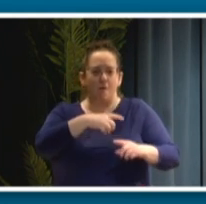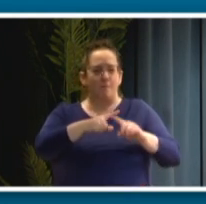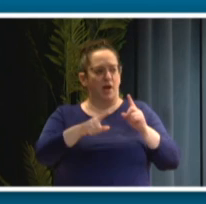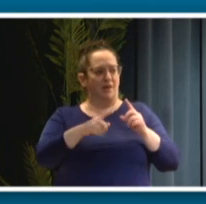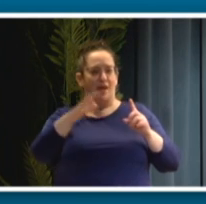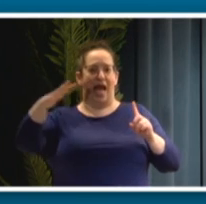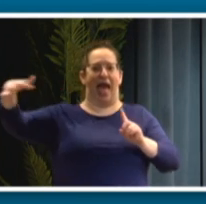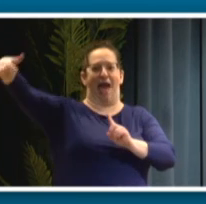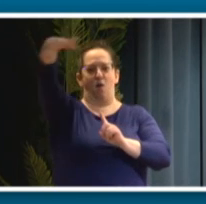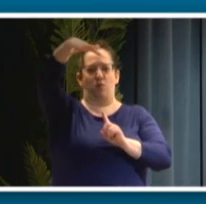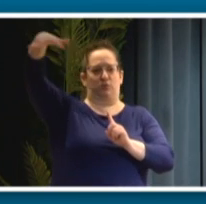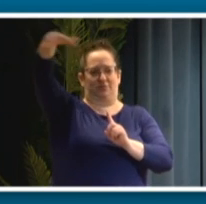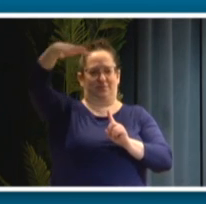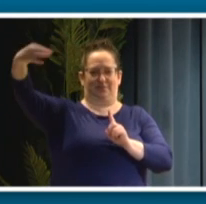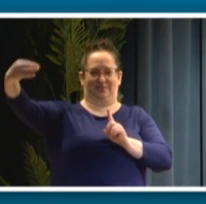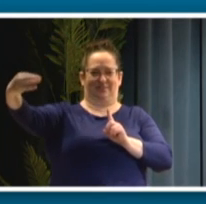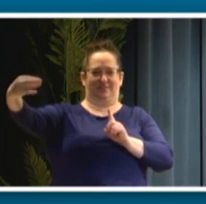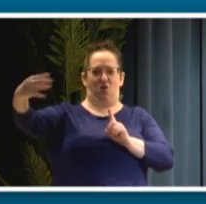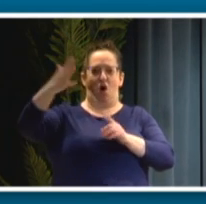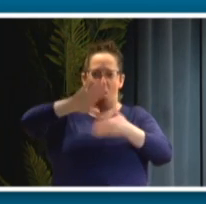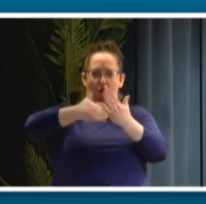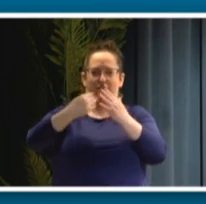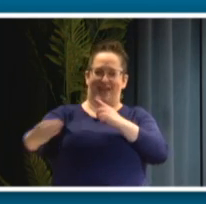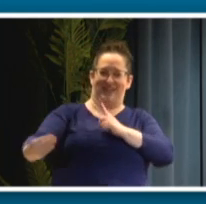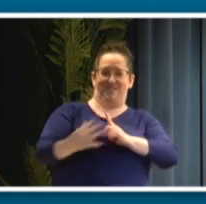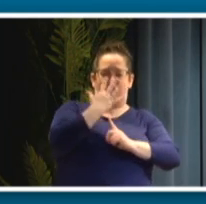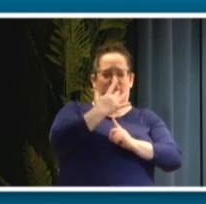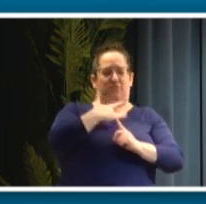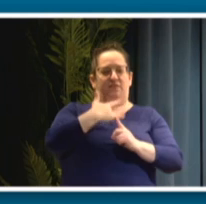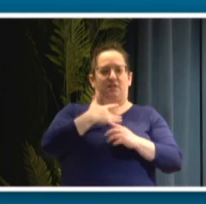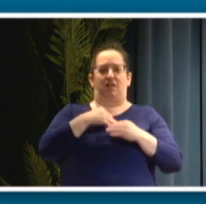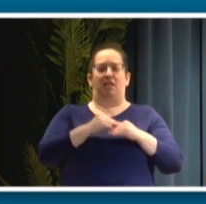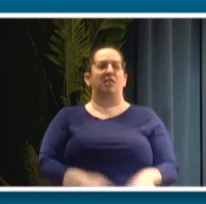happening to you in your life. For sure. Okay. For sure. Right.